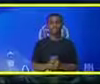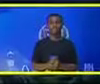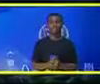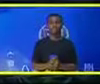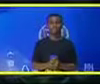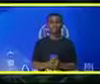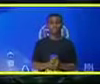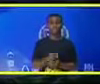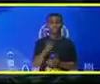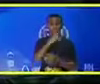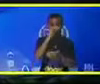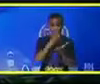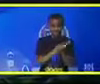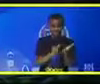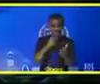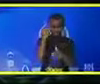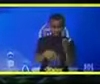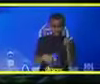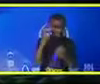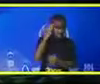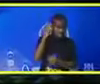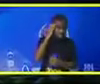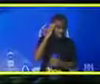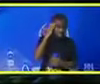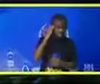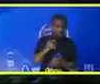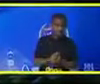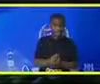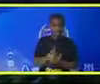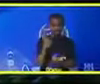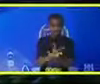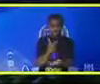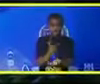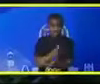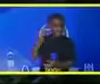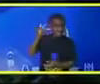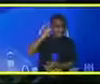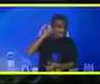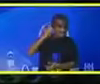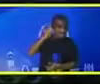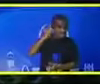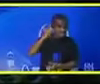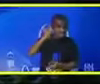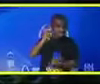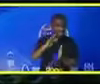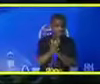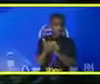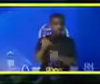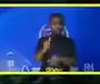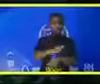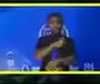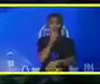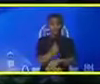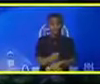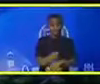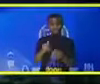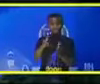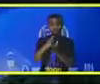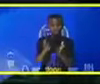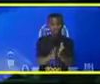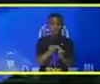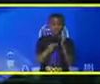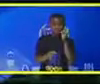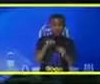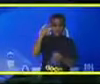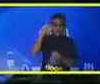Do you believe what you are hearing? Ghana, hear me. By the authority of Scripture, I'm assuring you, if you believe what I'm teaching you